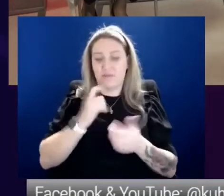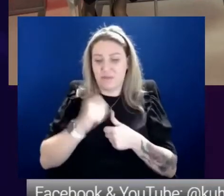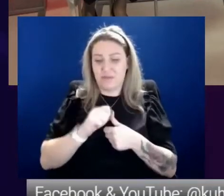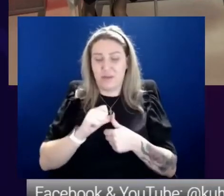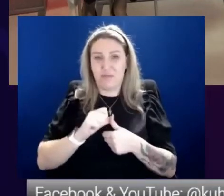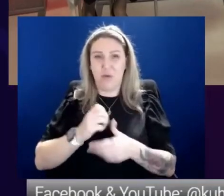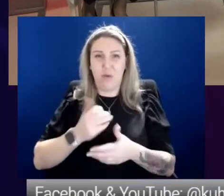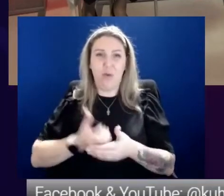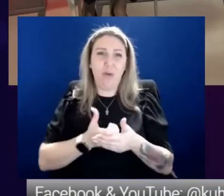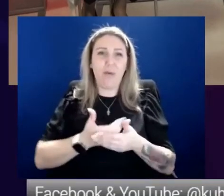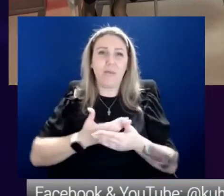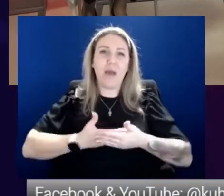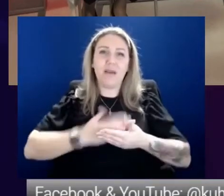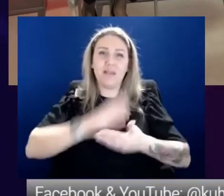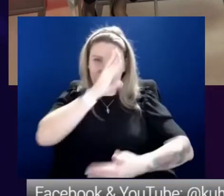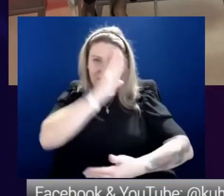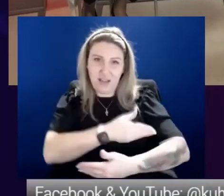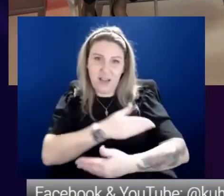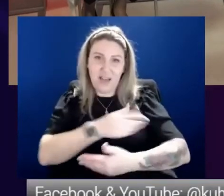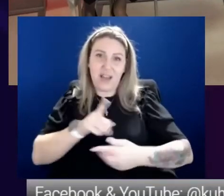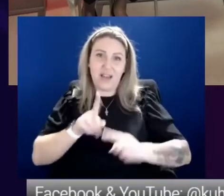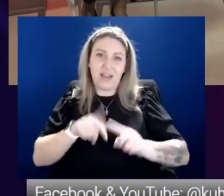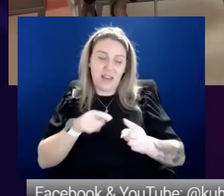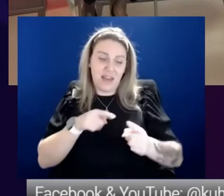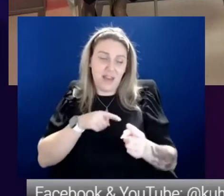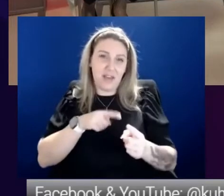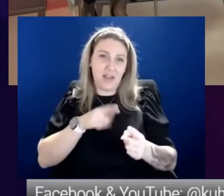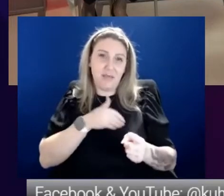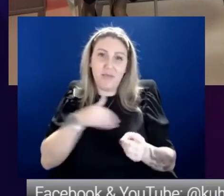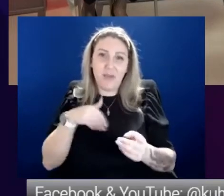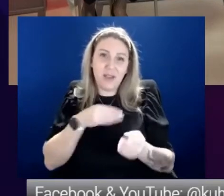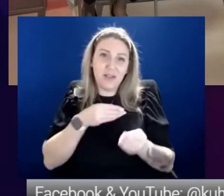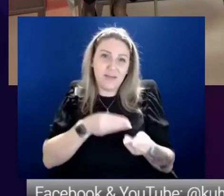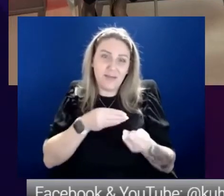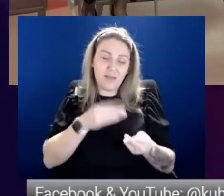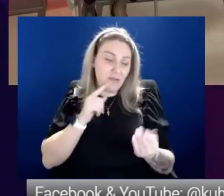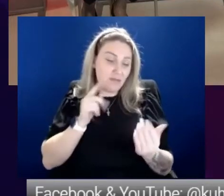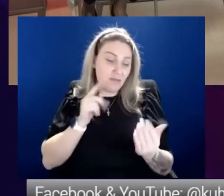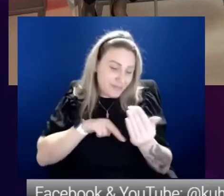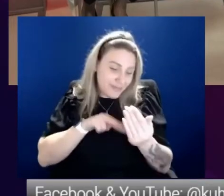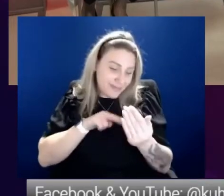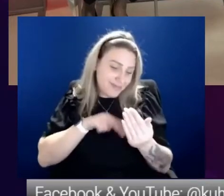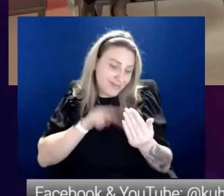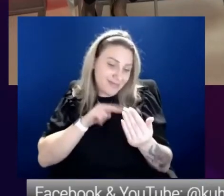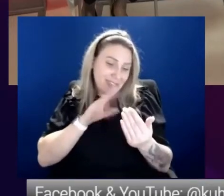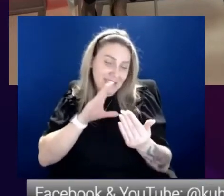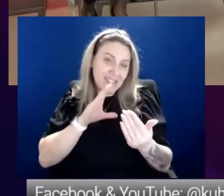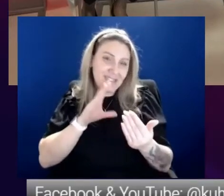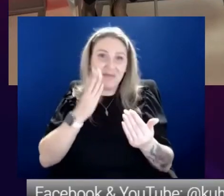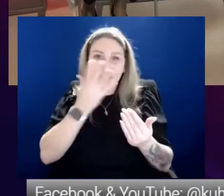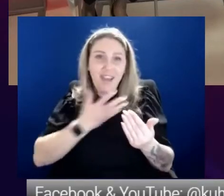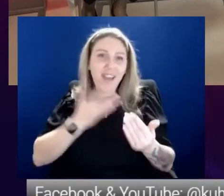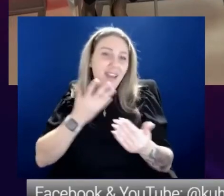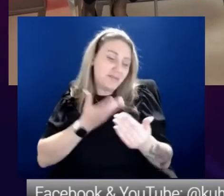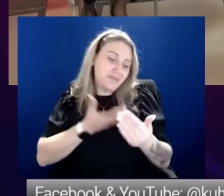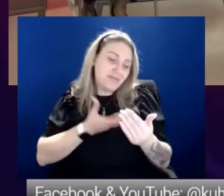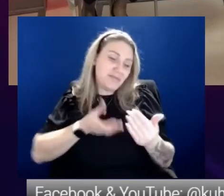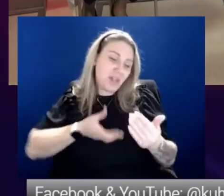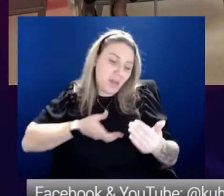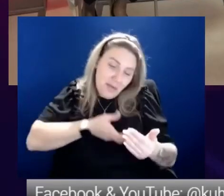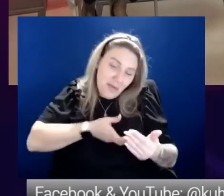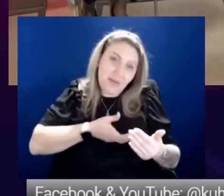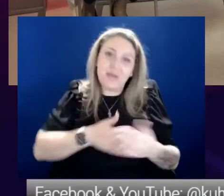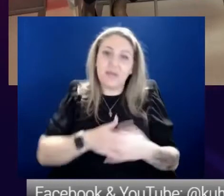like, I can't breastfeed you, but I can look. You know, I was looking at him, and I would always be looking at his face and just trying to hold the bottle. I want to read